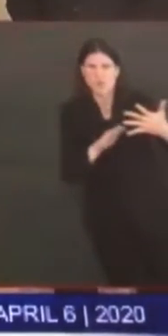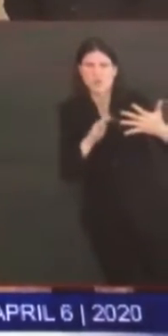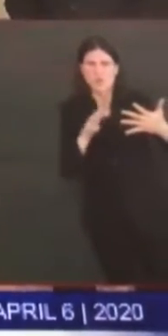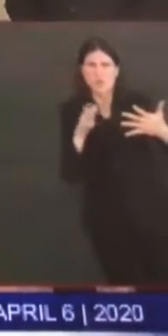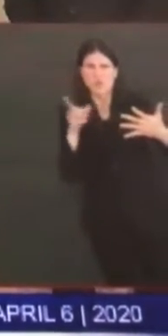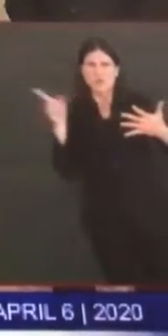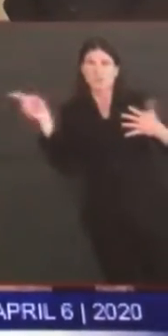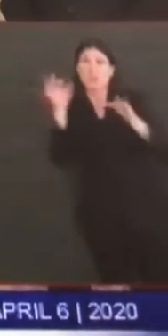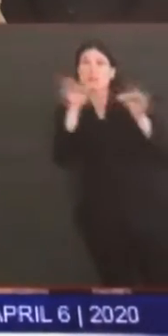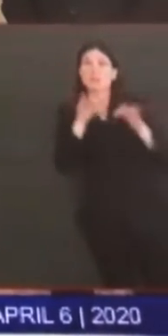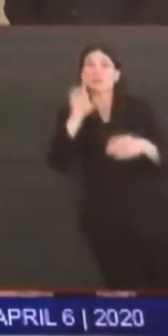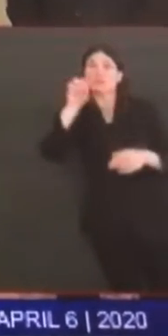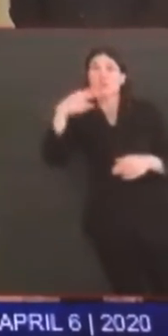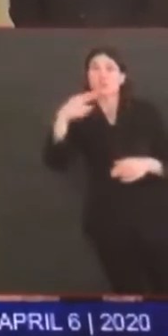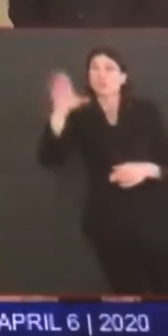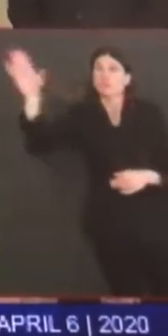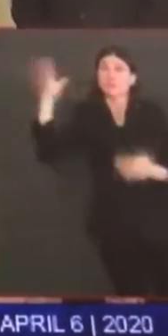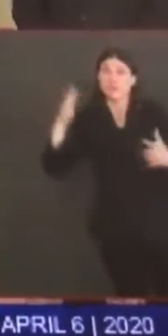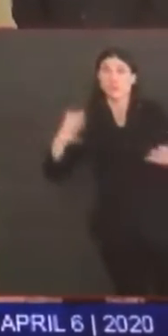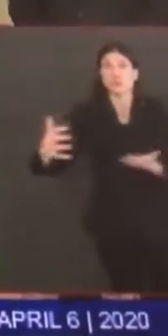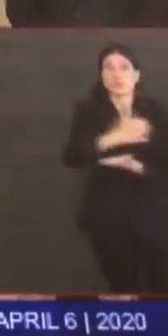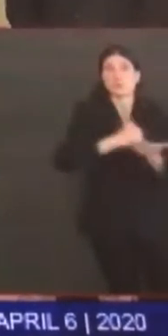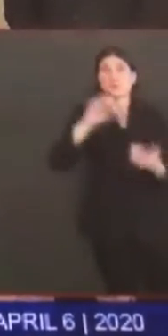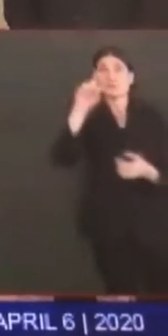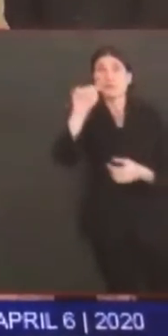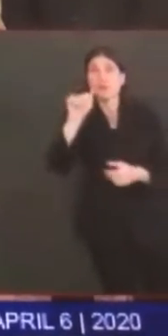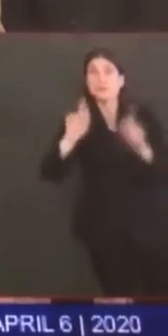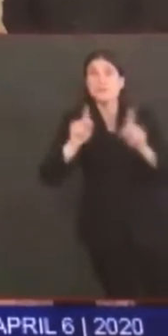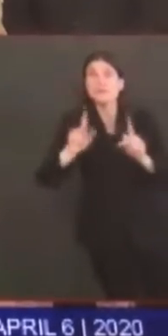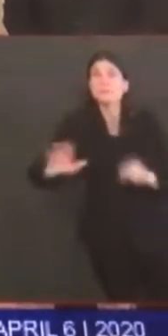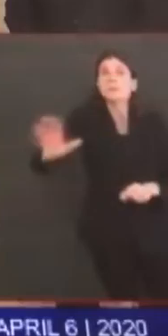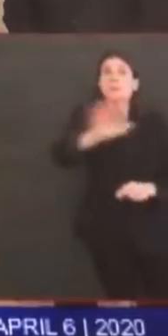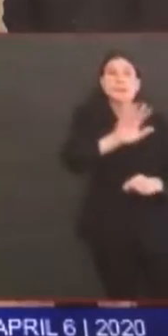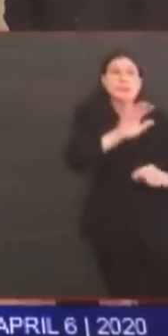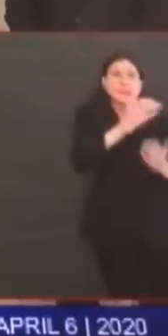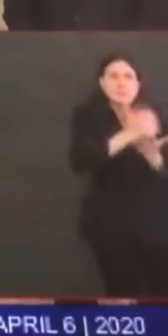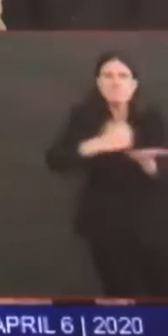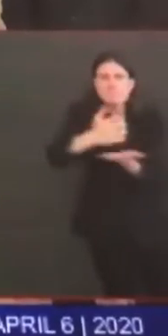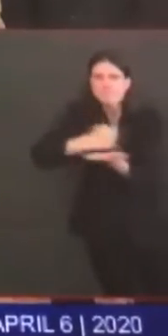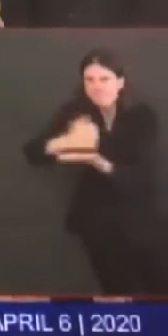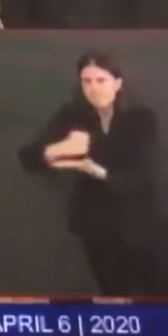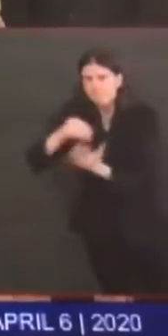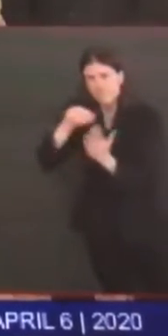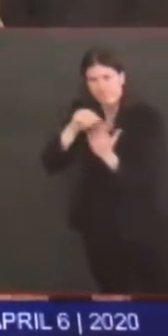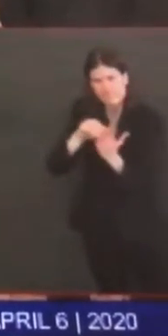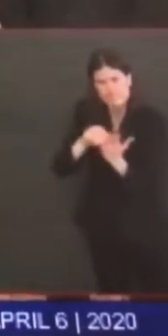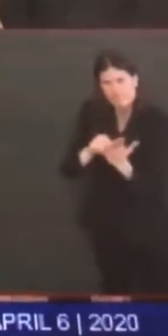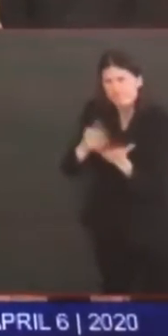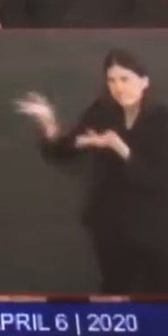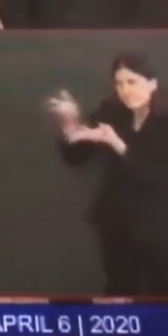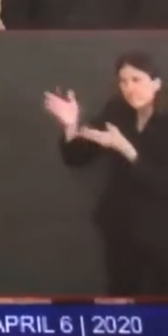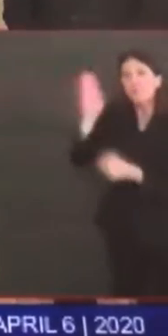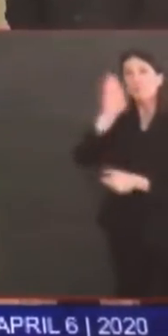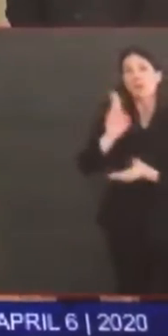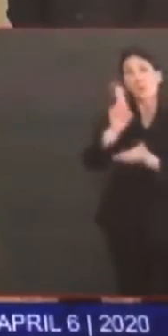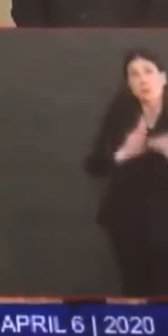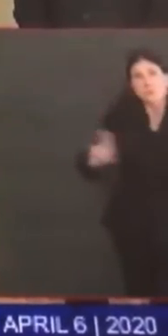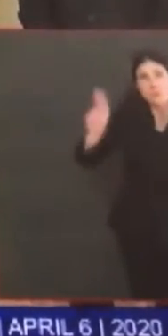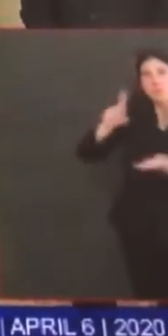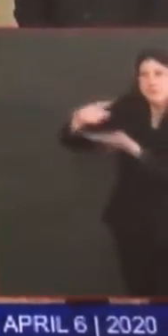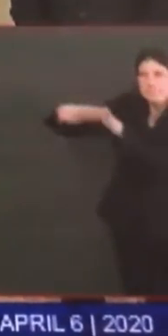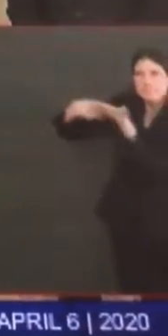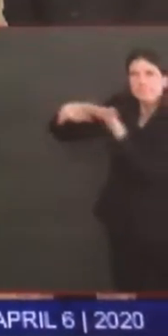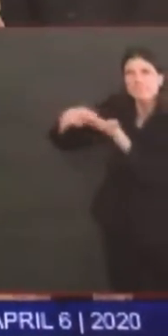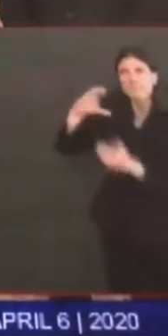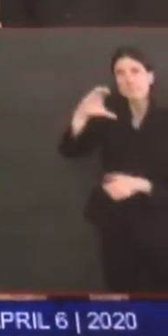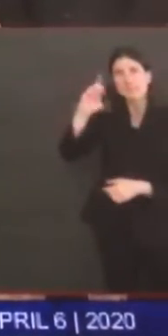data scientists from Brown University, in consultation with the CDC, and we're working on that. We're also